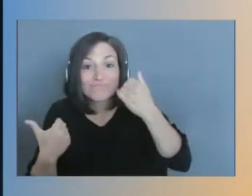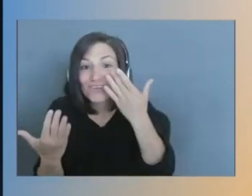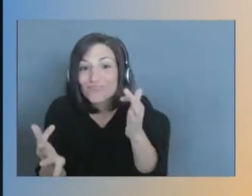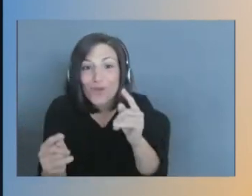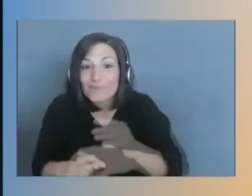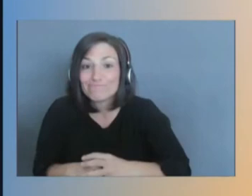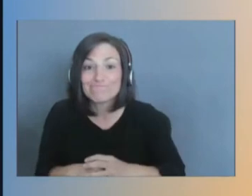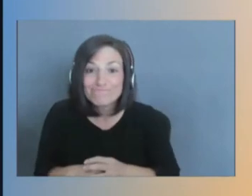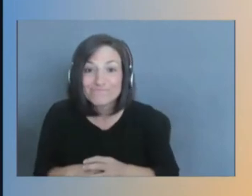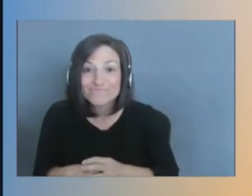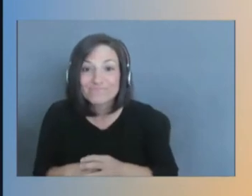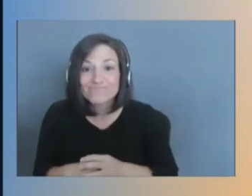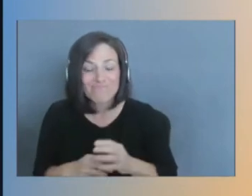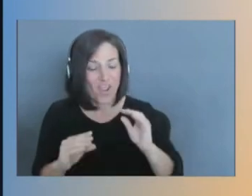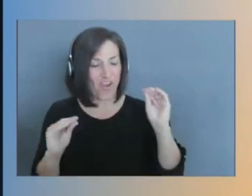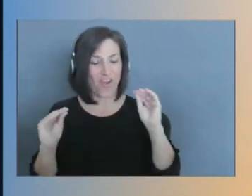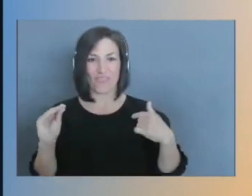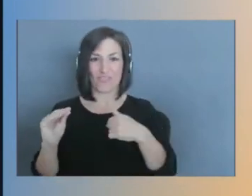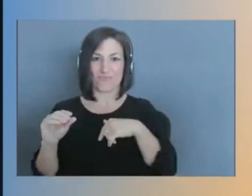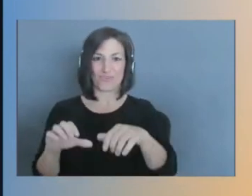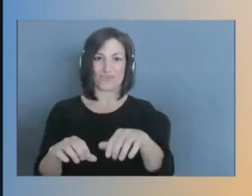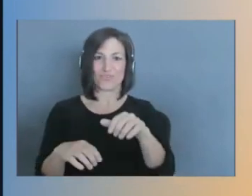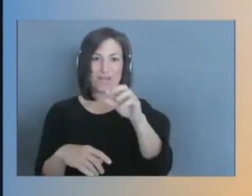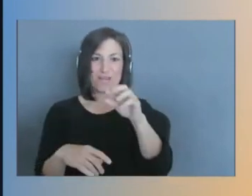of what we do in AWS is effectively static.